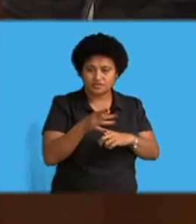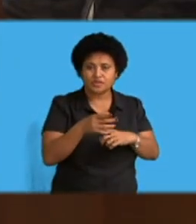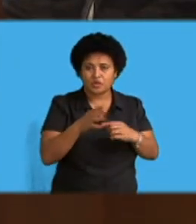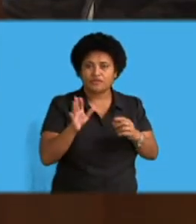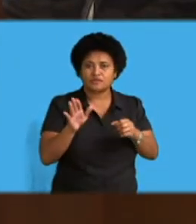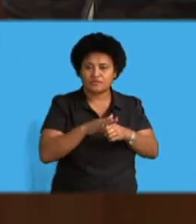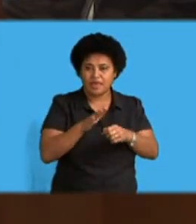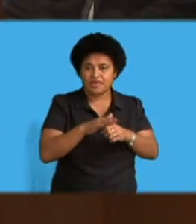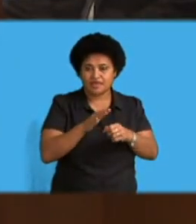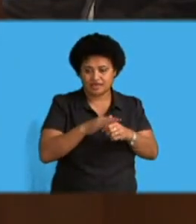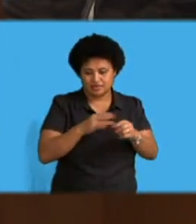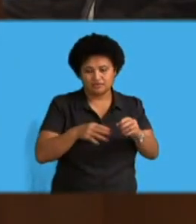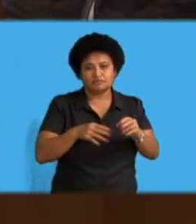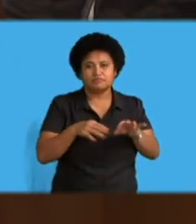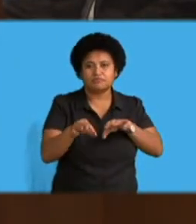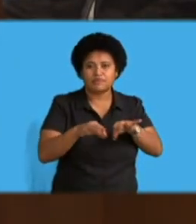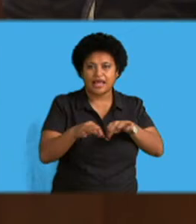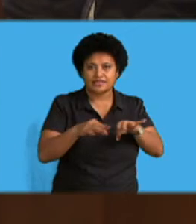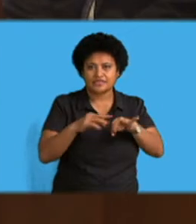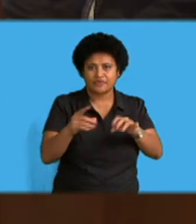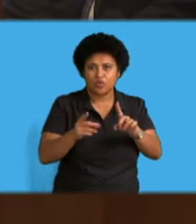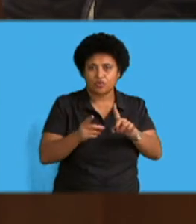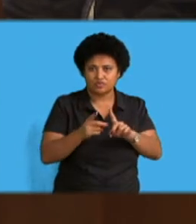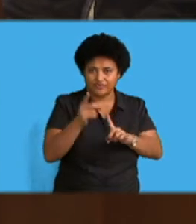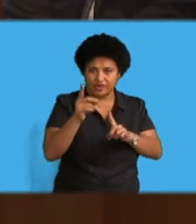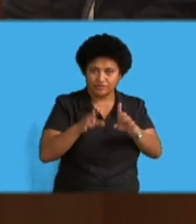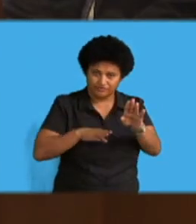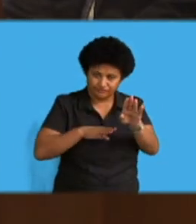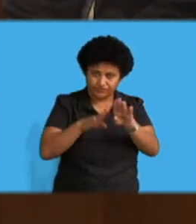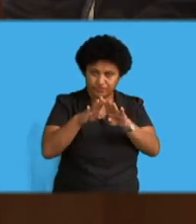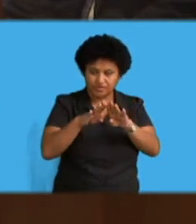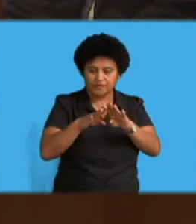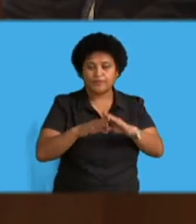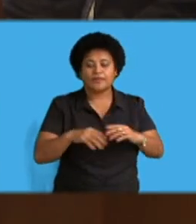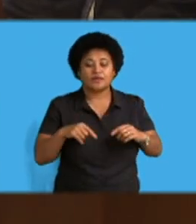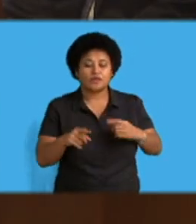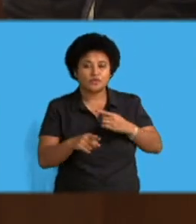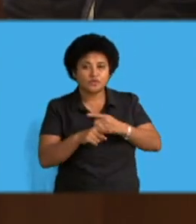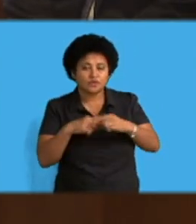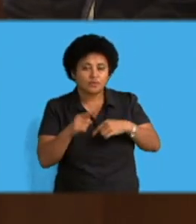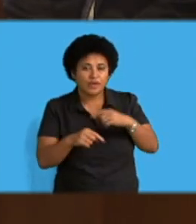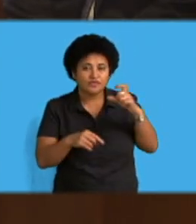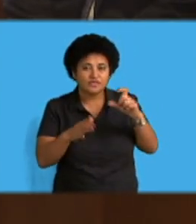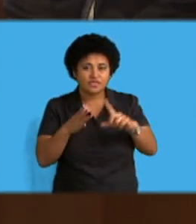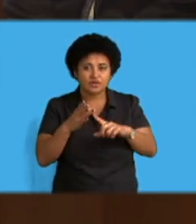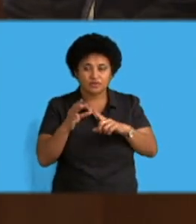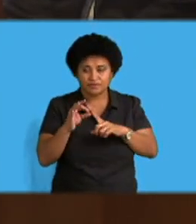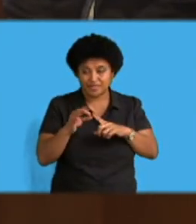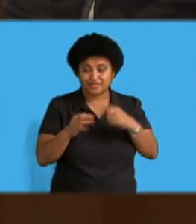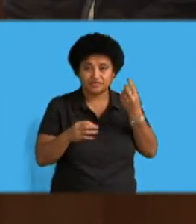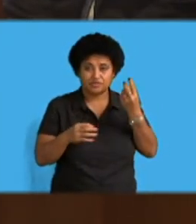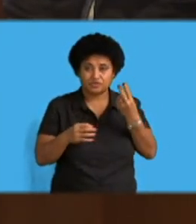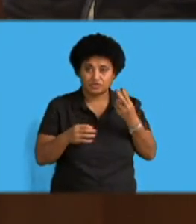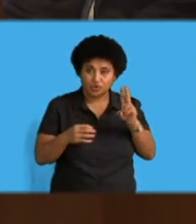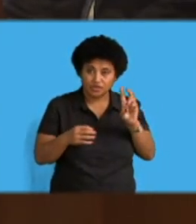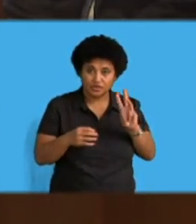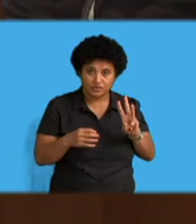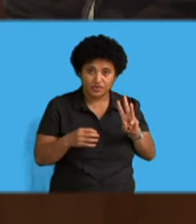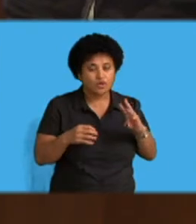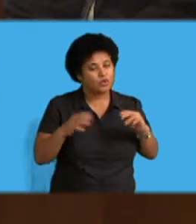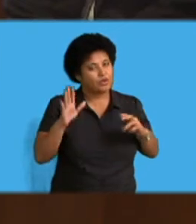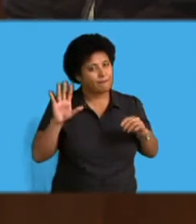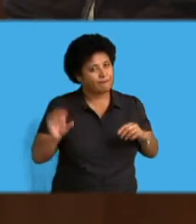finance. We further reiterated that Fiji's presidency for COP23 is timely and important for other countries to commit to the Paris